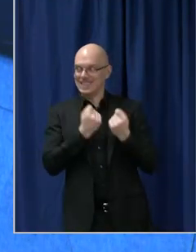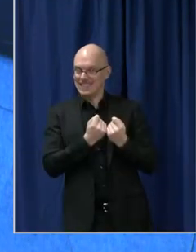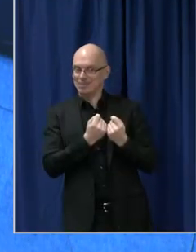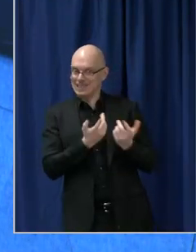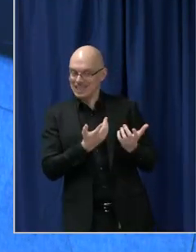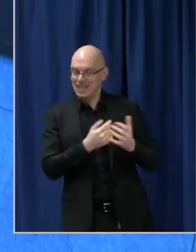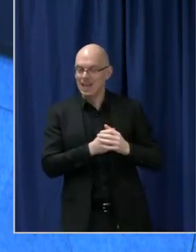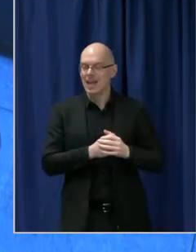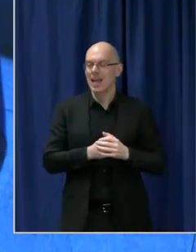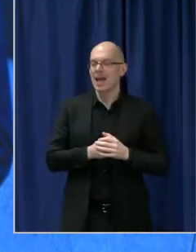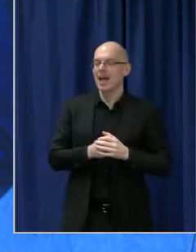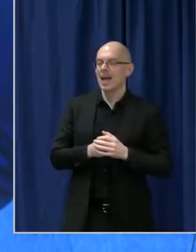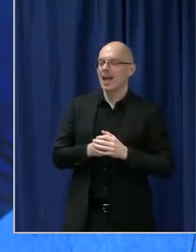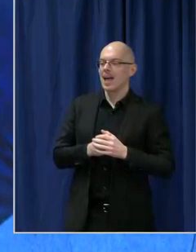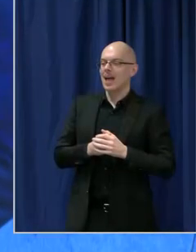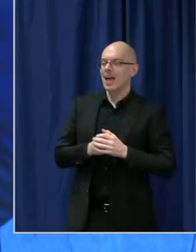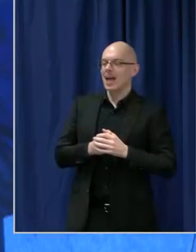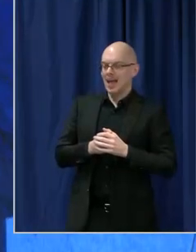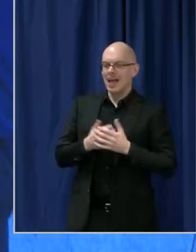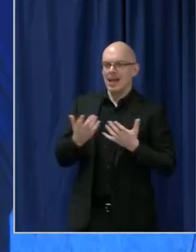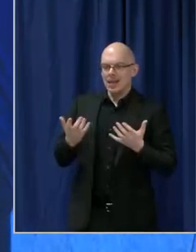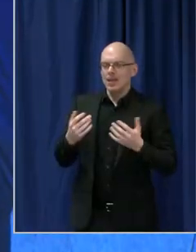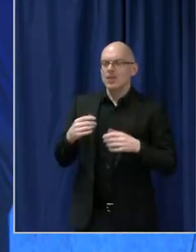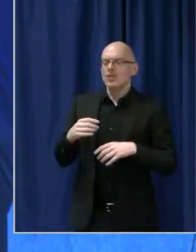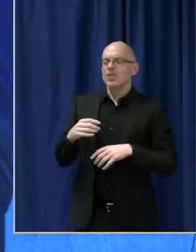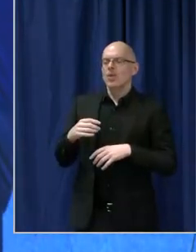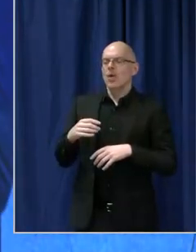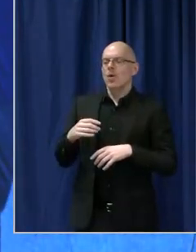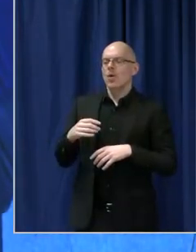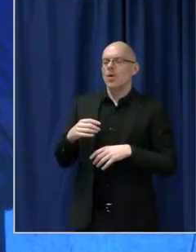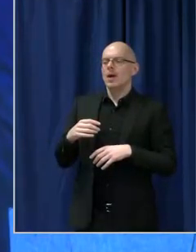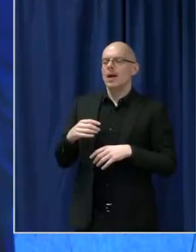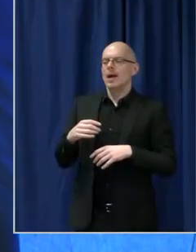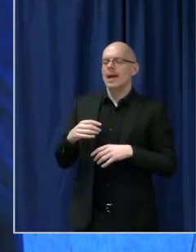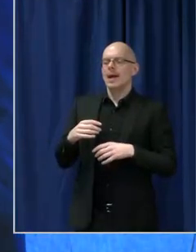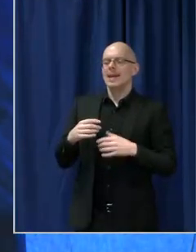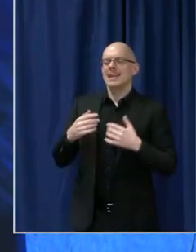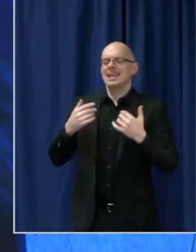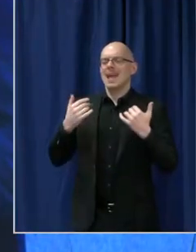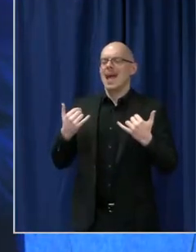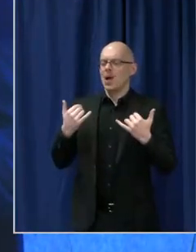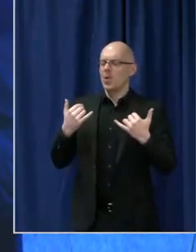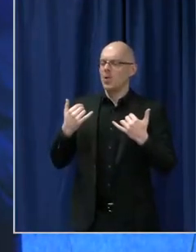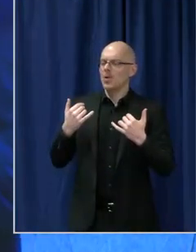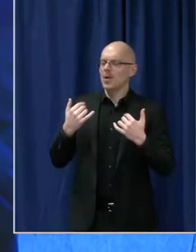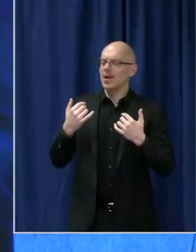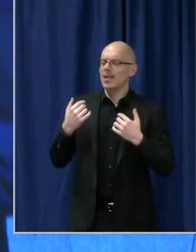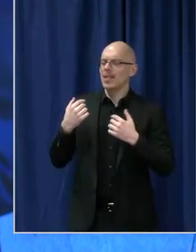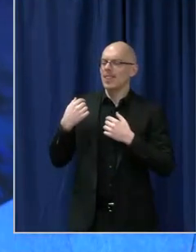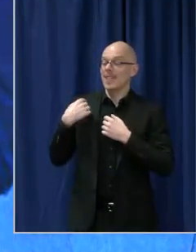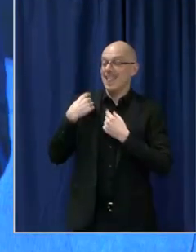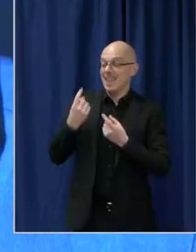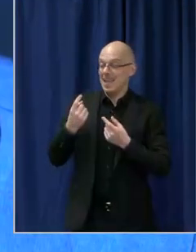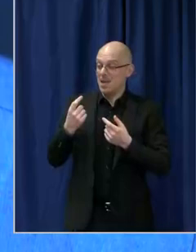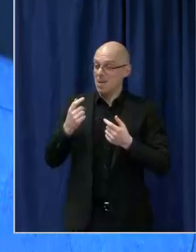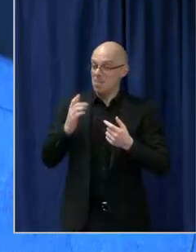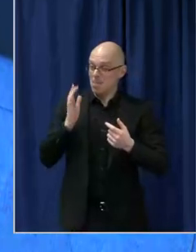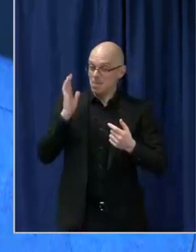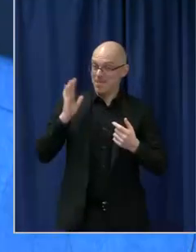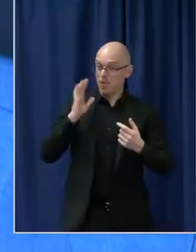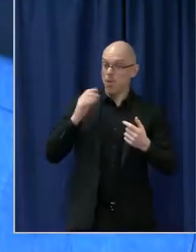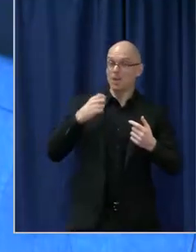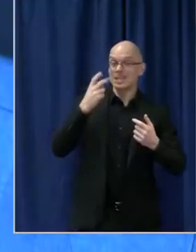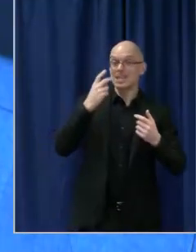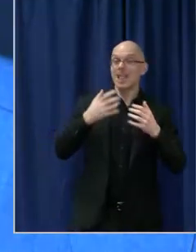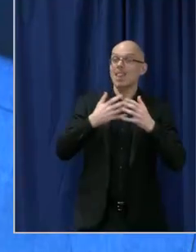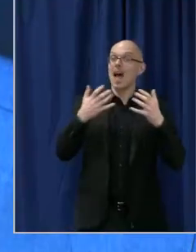movement, particularly away from expensive custom equipment to, at least in some